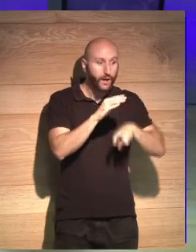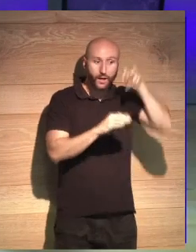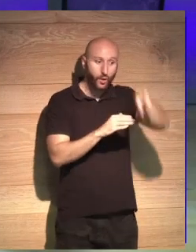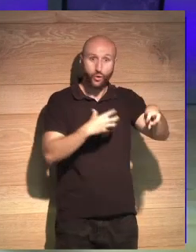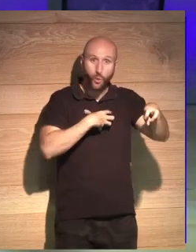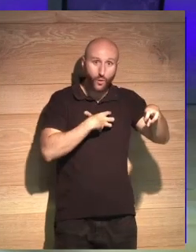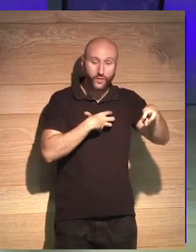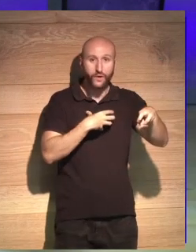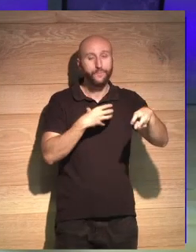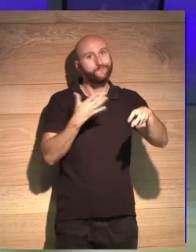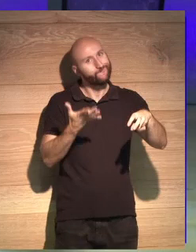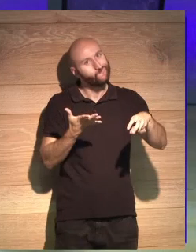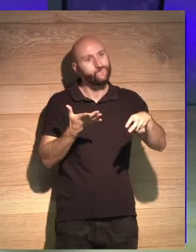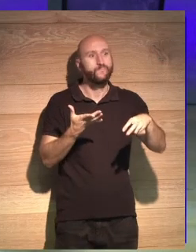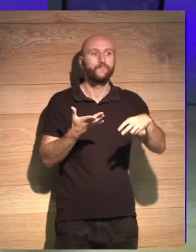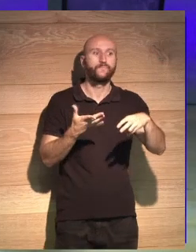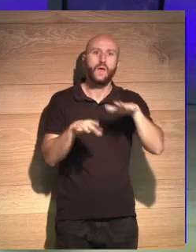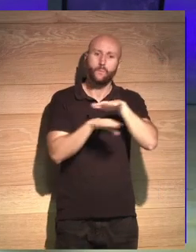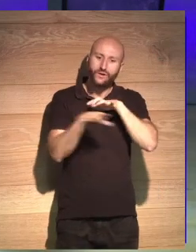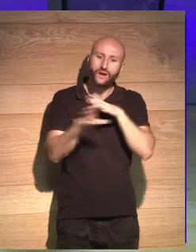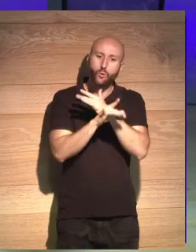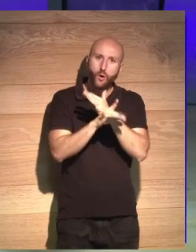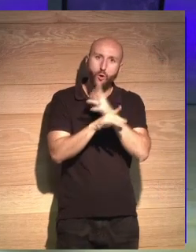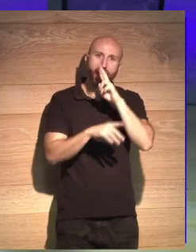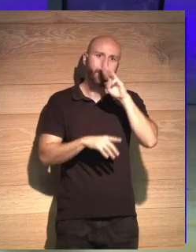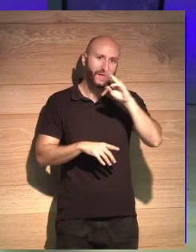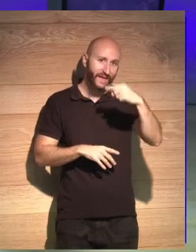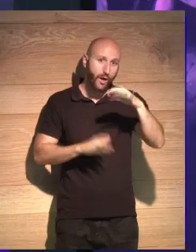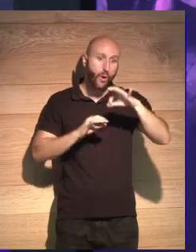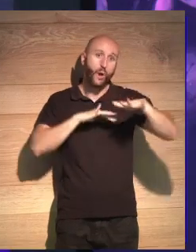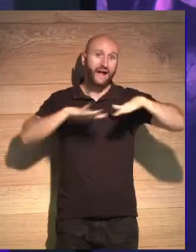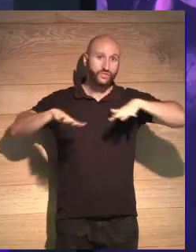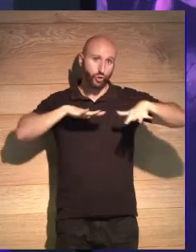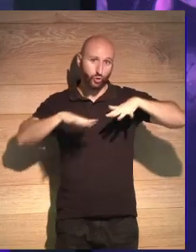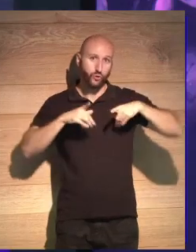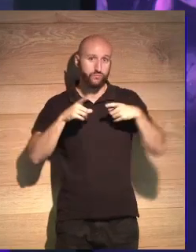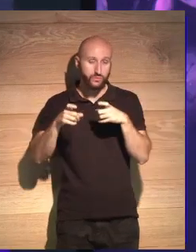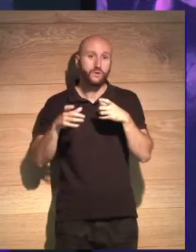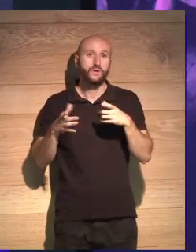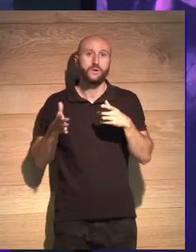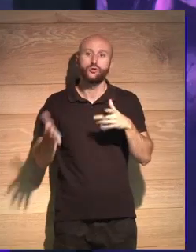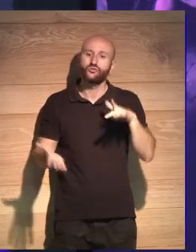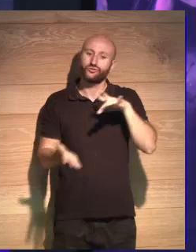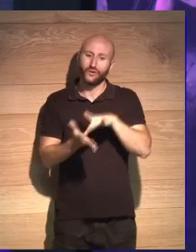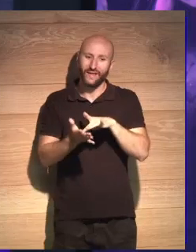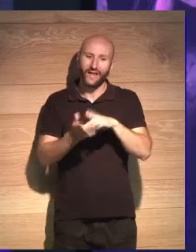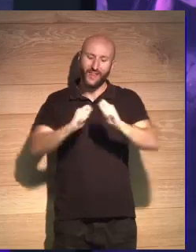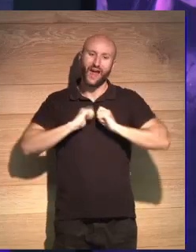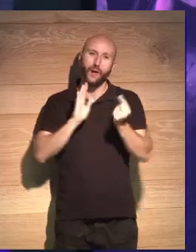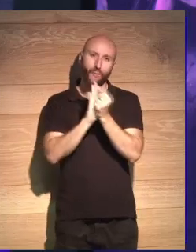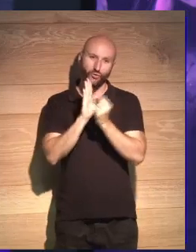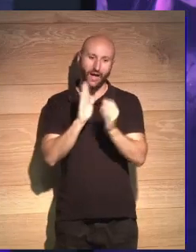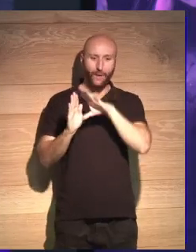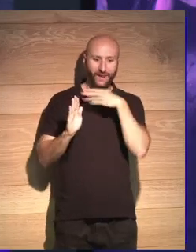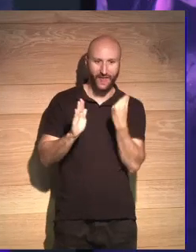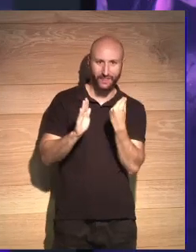some practice, you have to find out what resources you have available. Many role or action games, you have